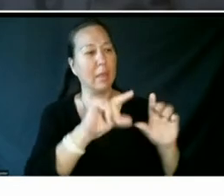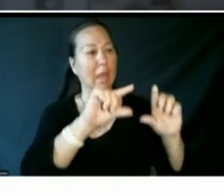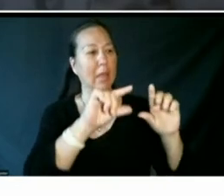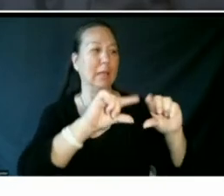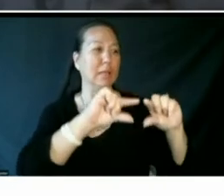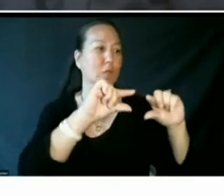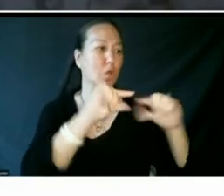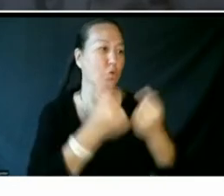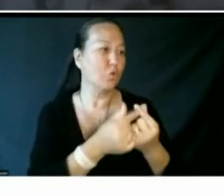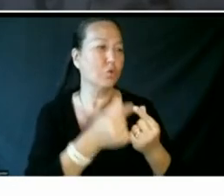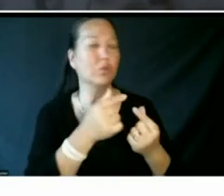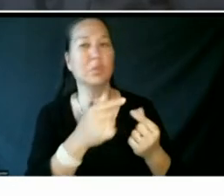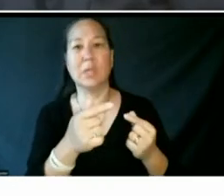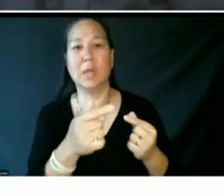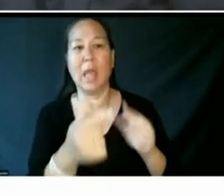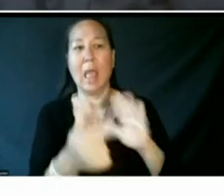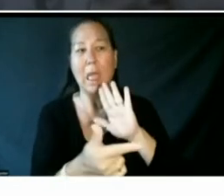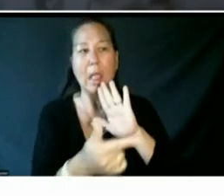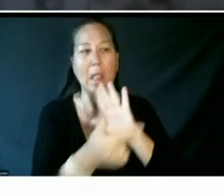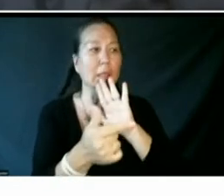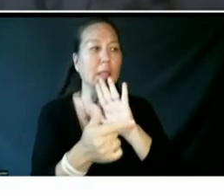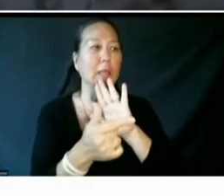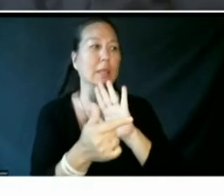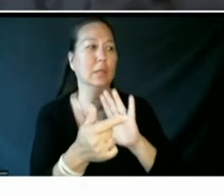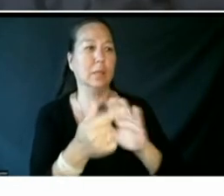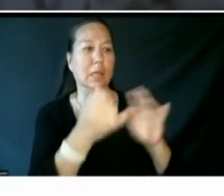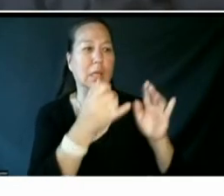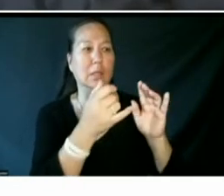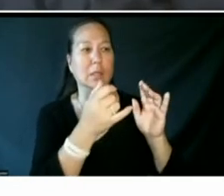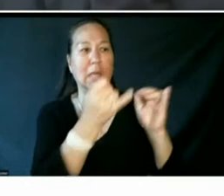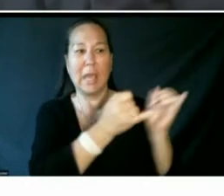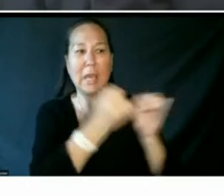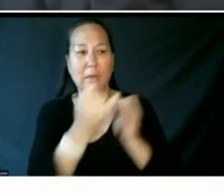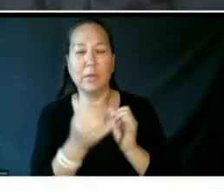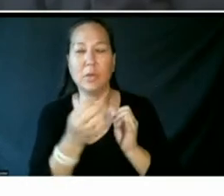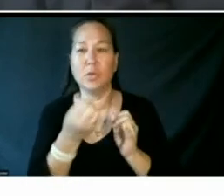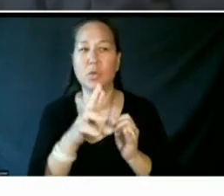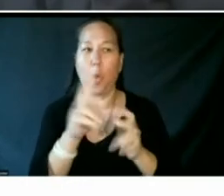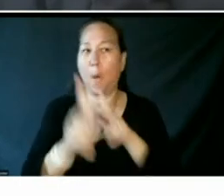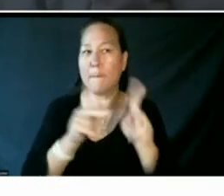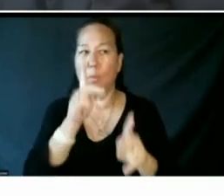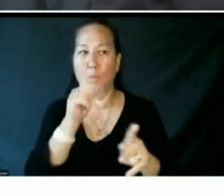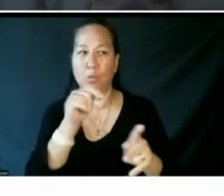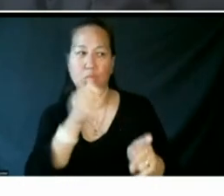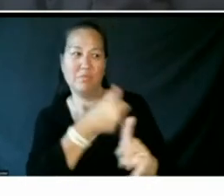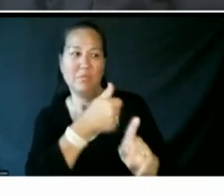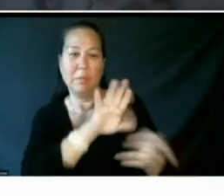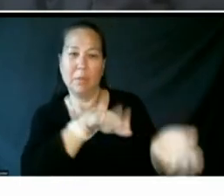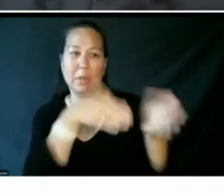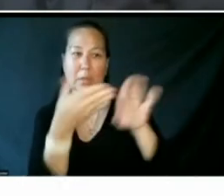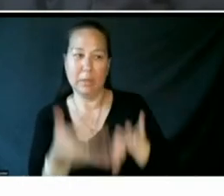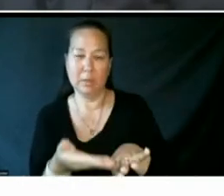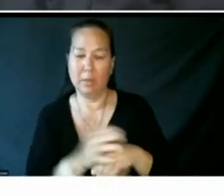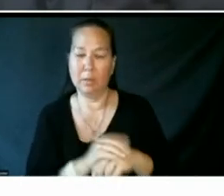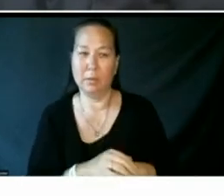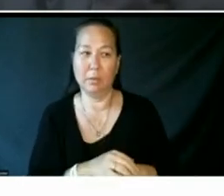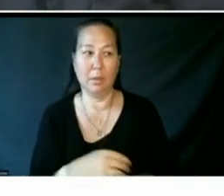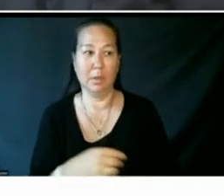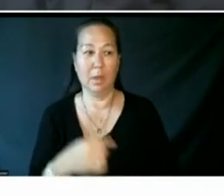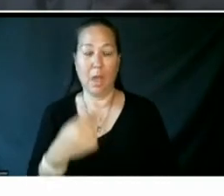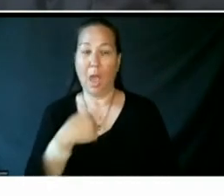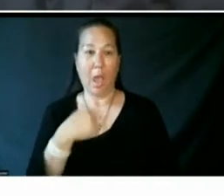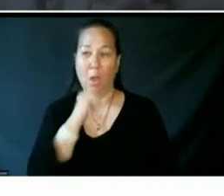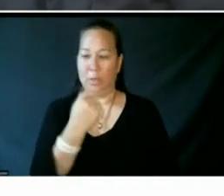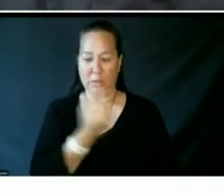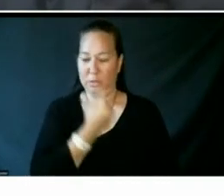or people deceased, etc. And he had brought that up, and I wasn't alone in that meeting. There were